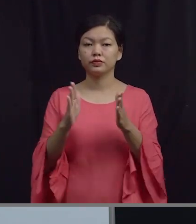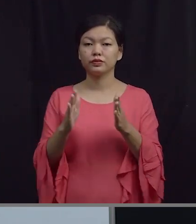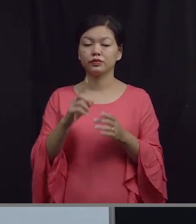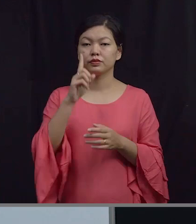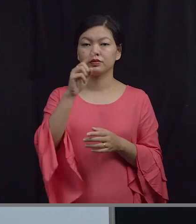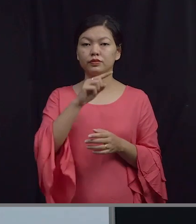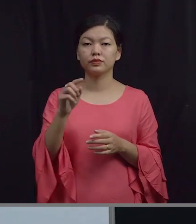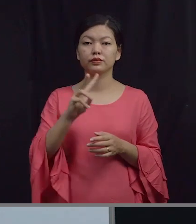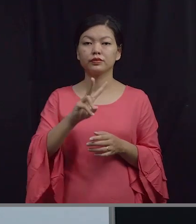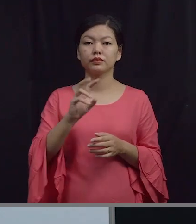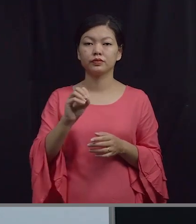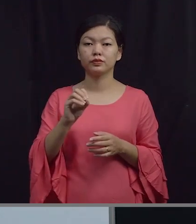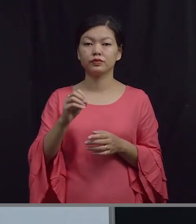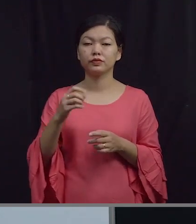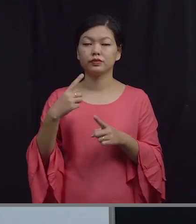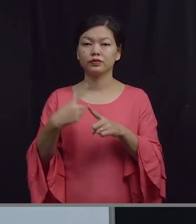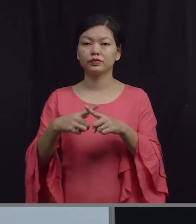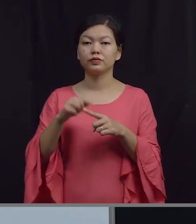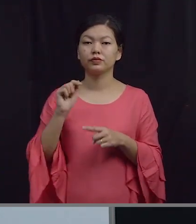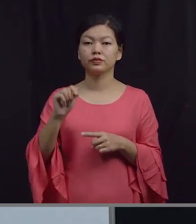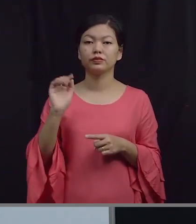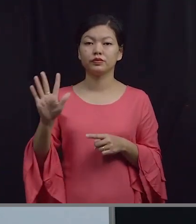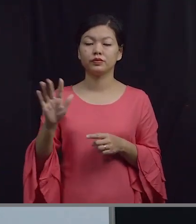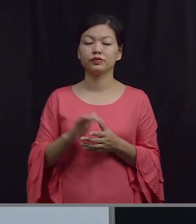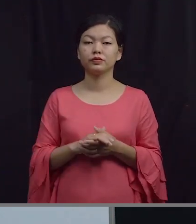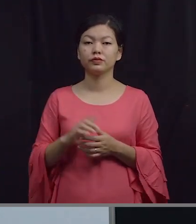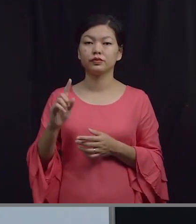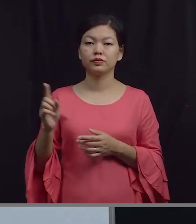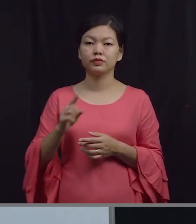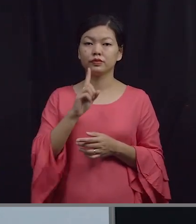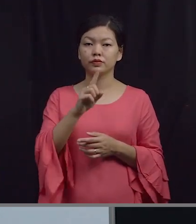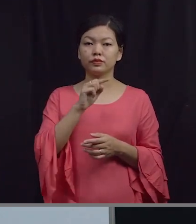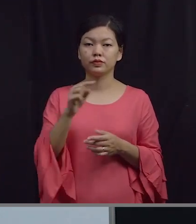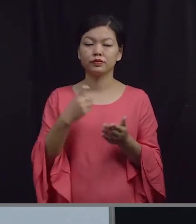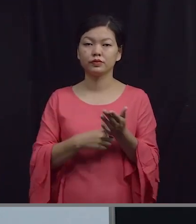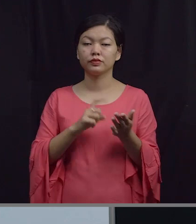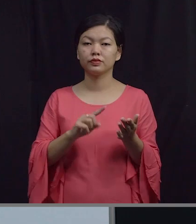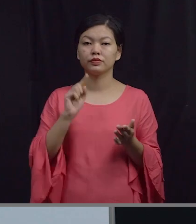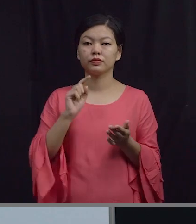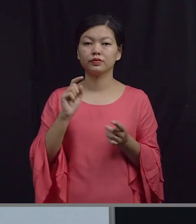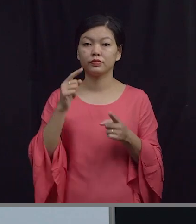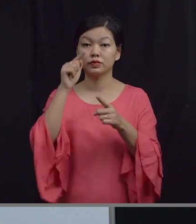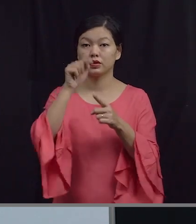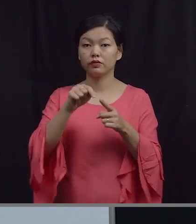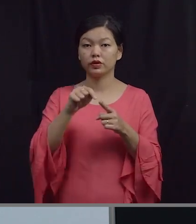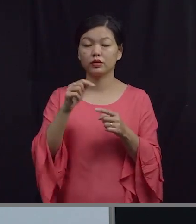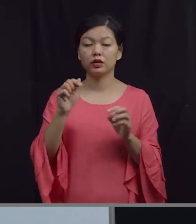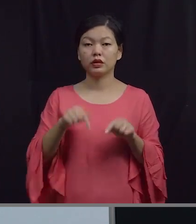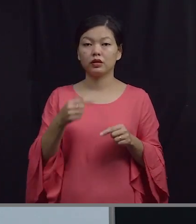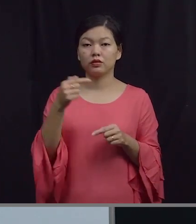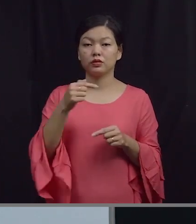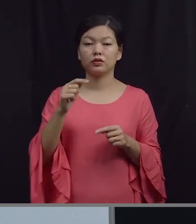1 by 20 multiplied by 0.5 equal 1 by r1 divided by 1 by r2. Say this is equation number